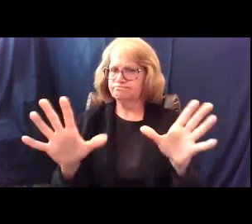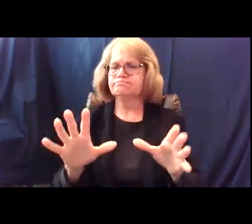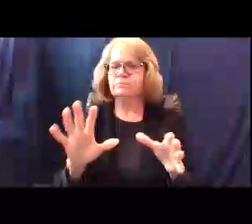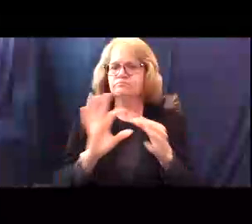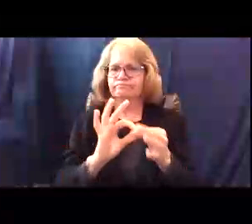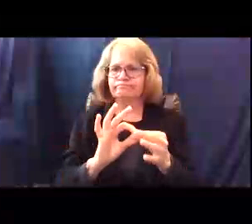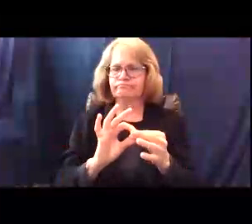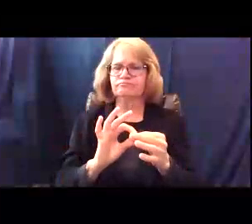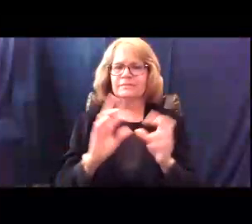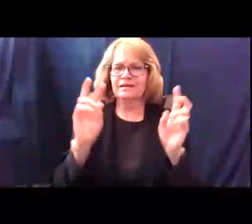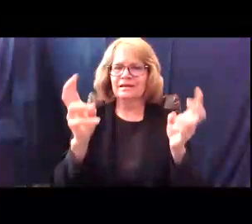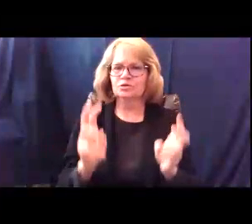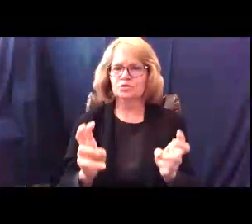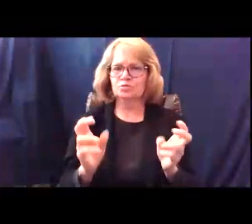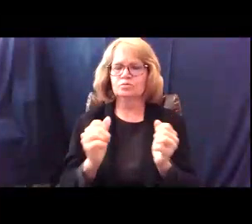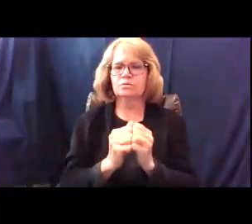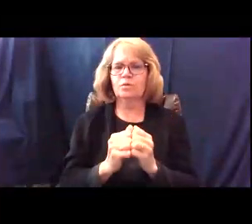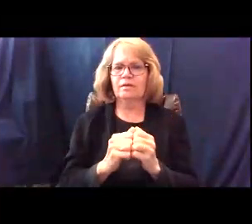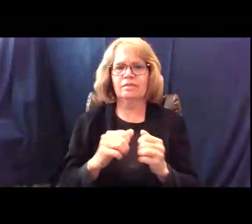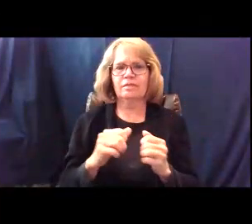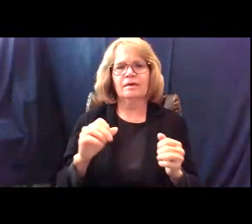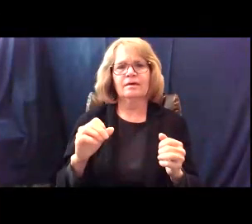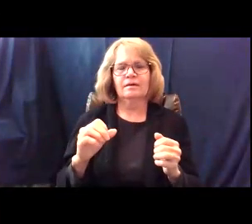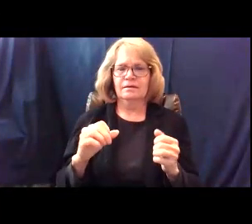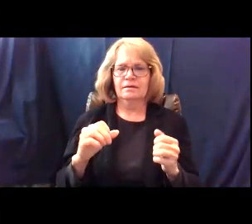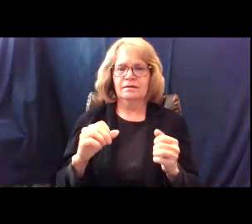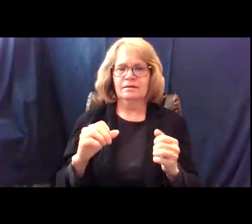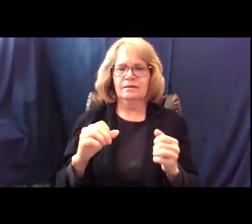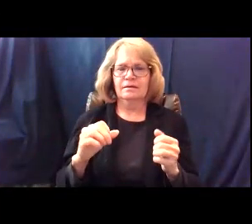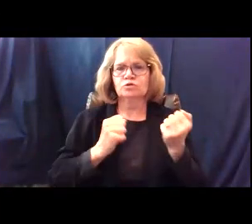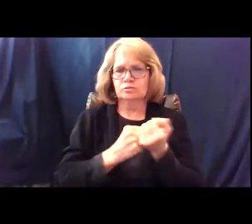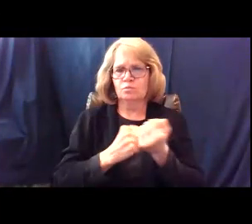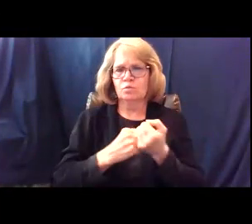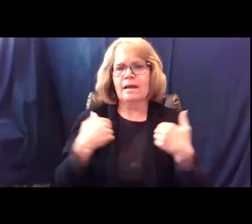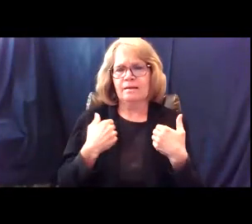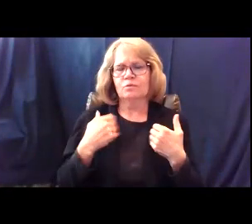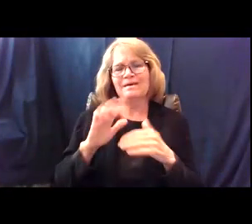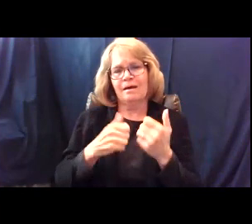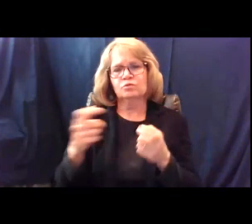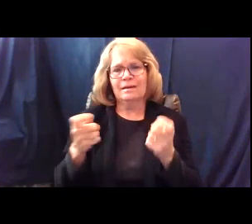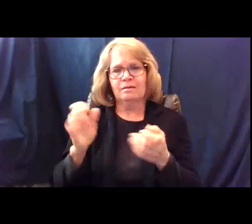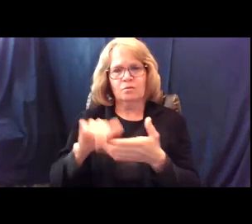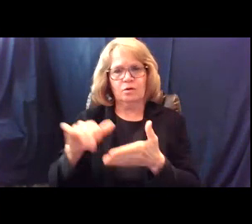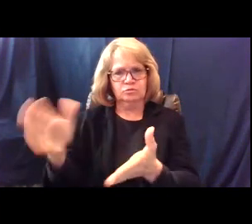that surround ESAs and how to handle those requests.